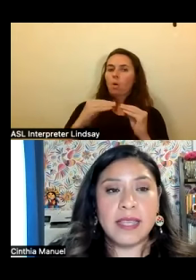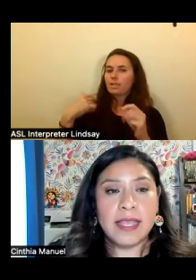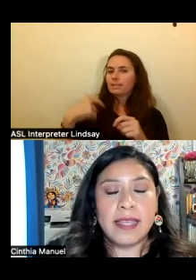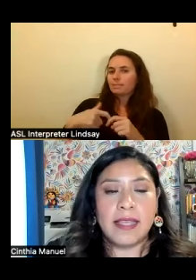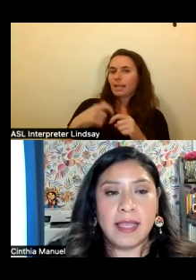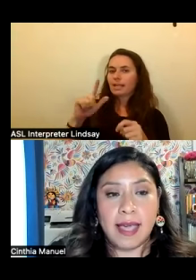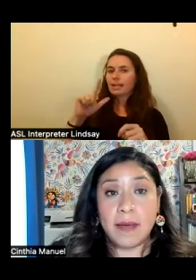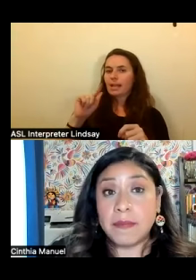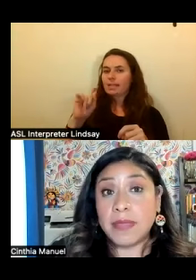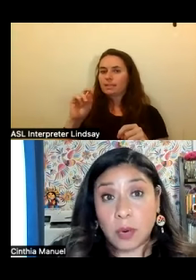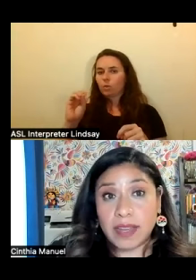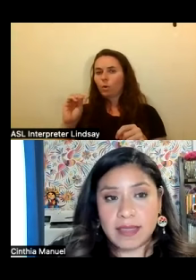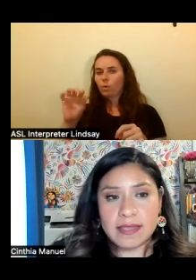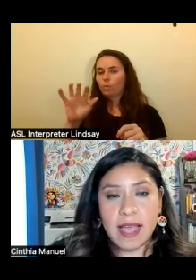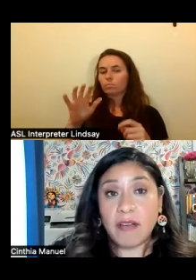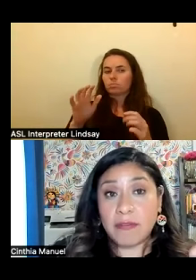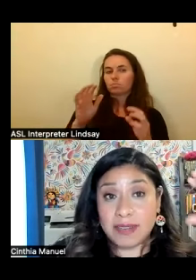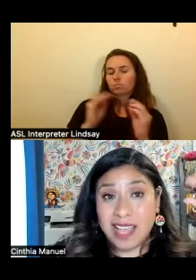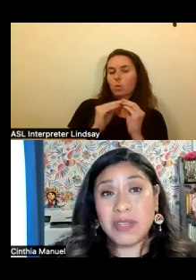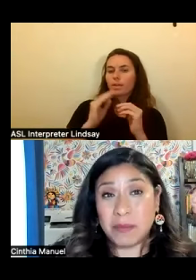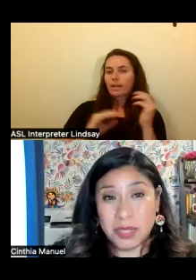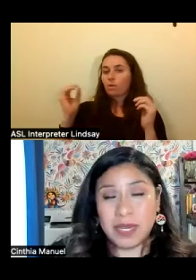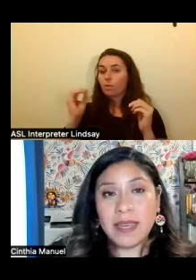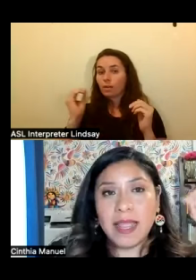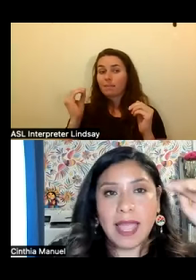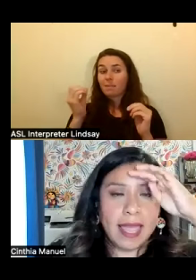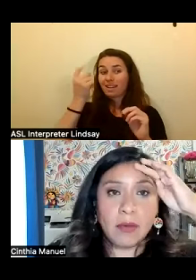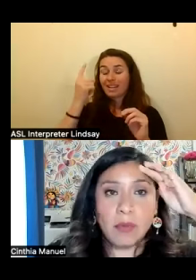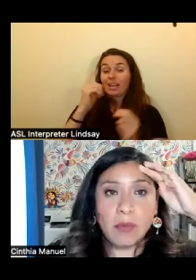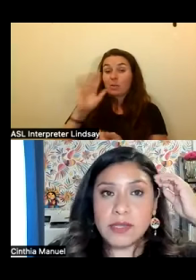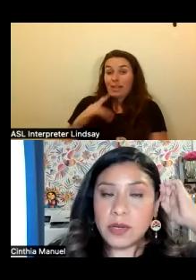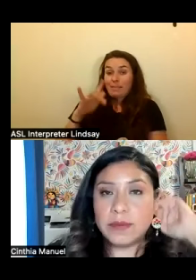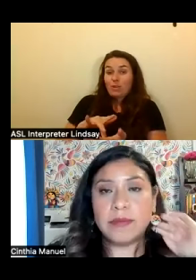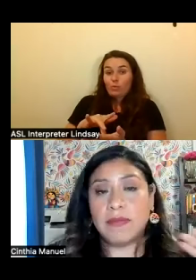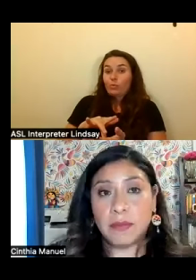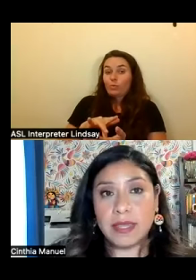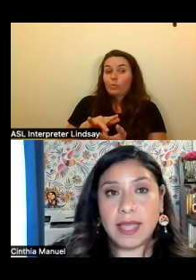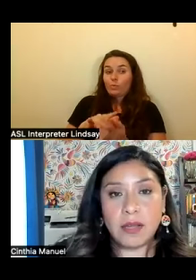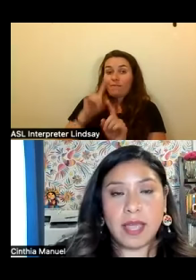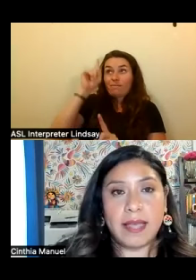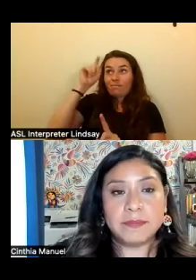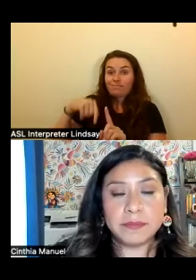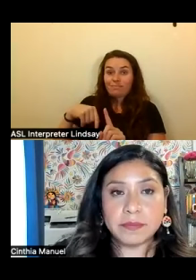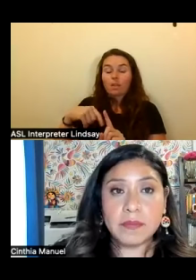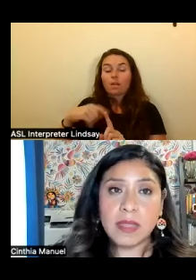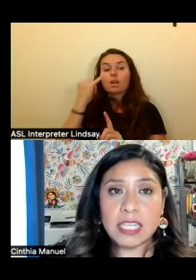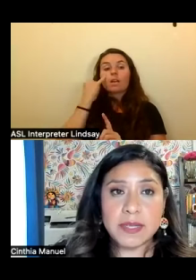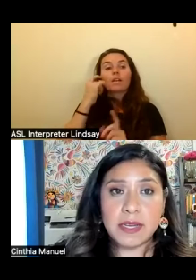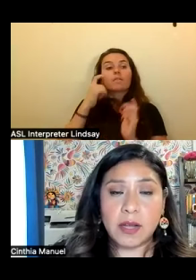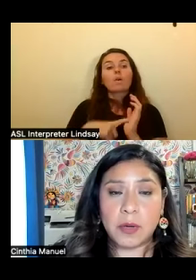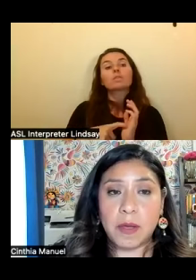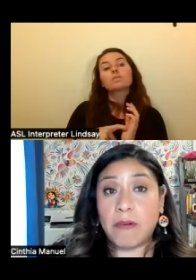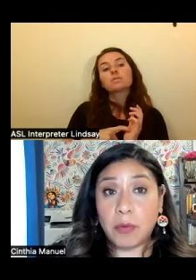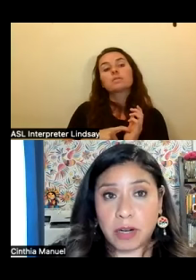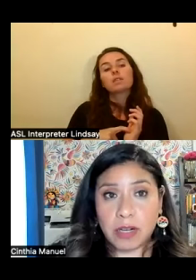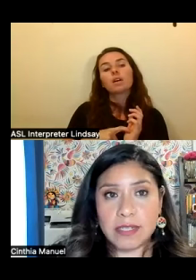Latinos than Oregon does. However, we're sandwiched in between. And we also, if we take a look at, especially